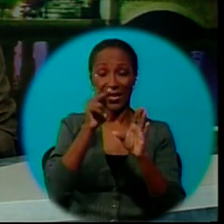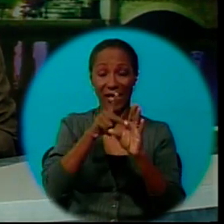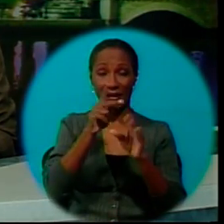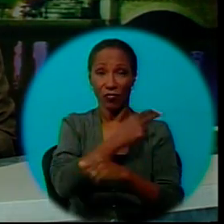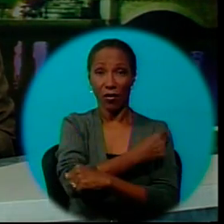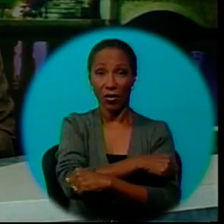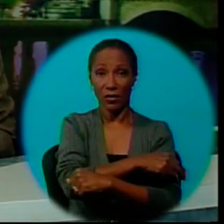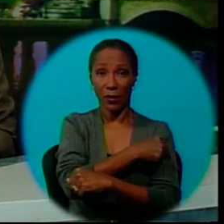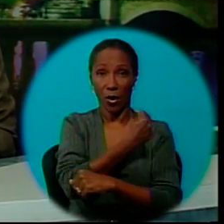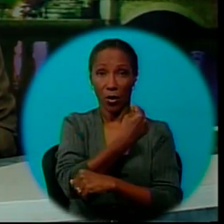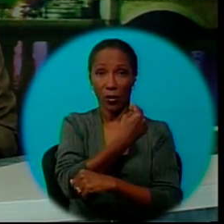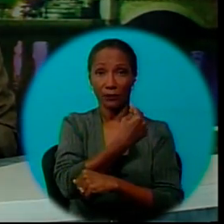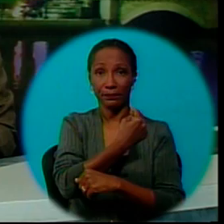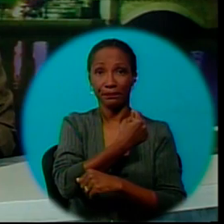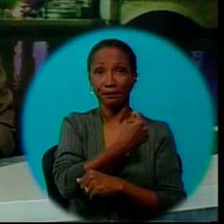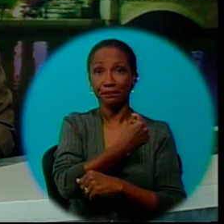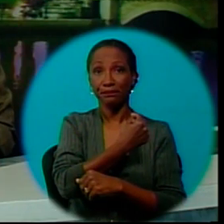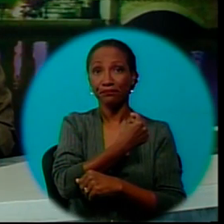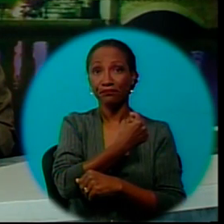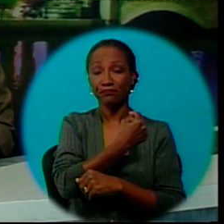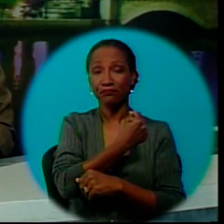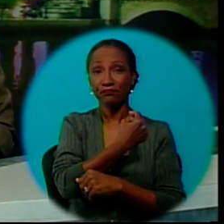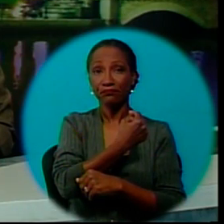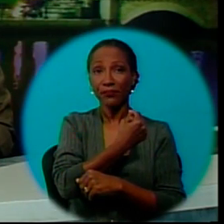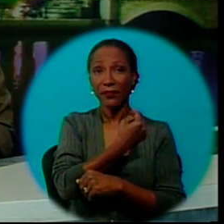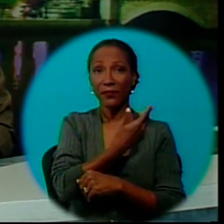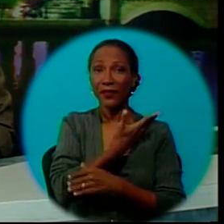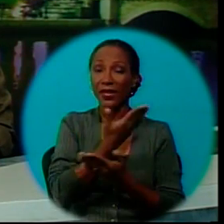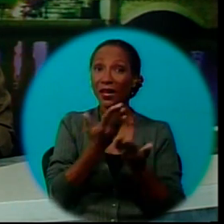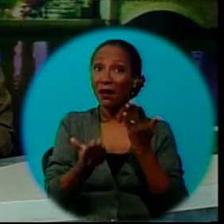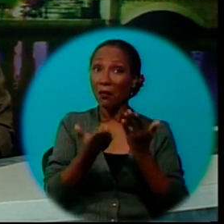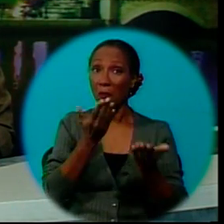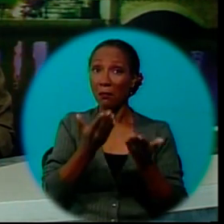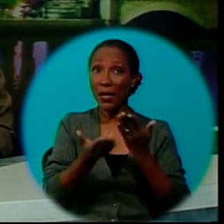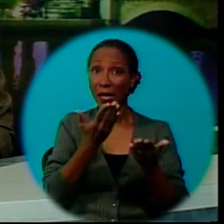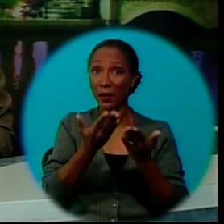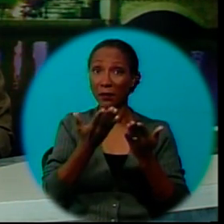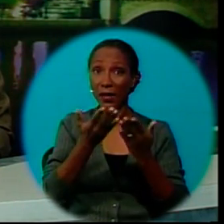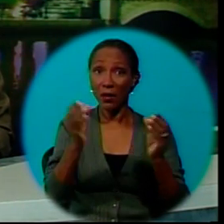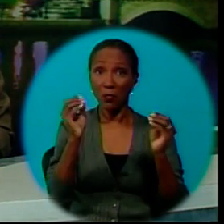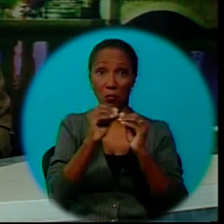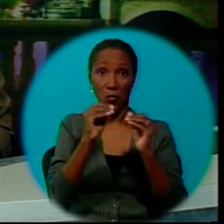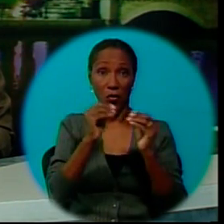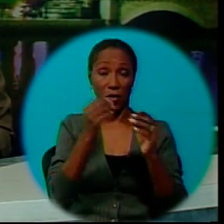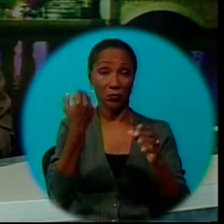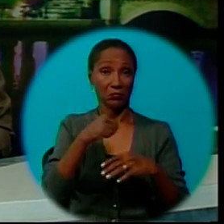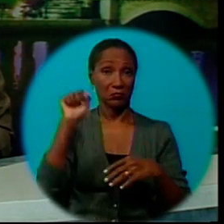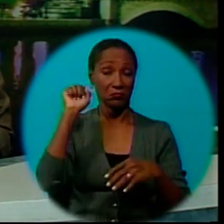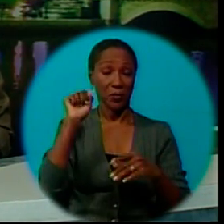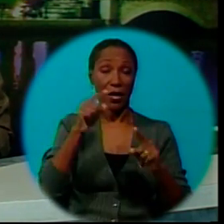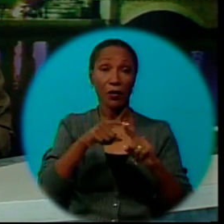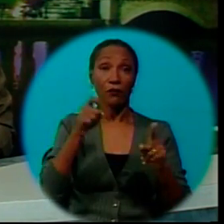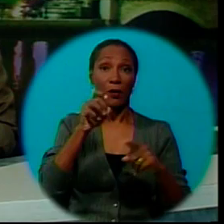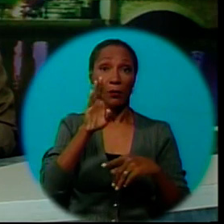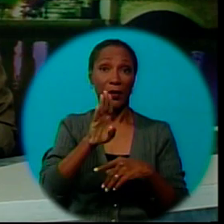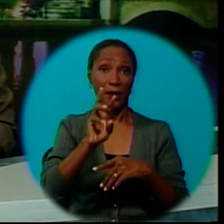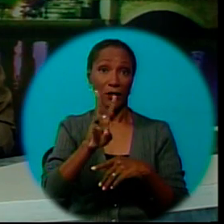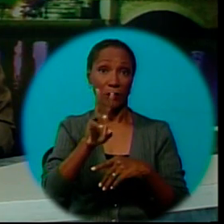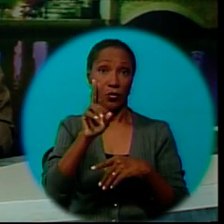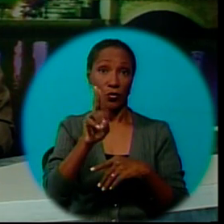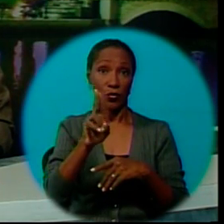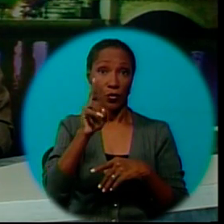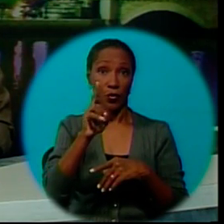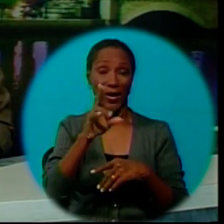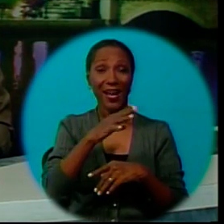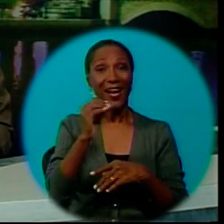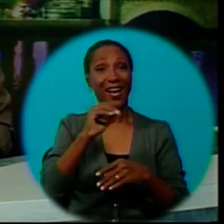hospital. There's a threat of stepped-up industrial action from the Barbados Workers' Union, including the hotel sector. According to